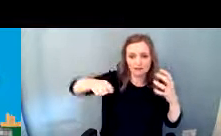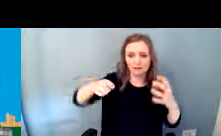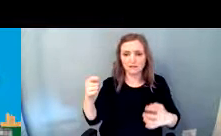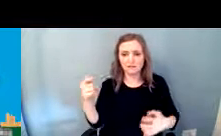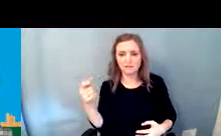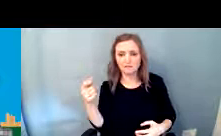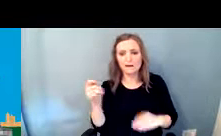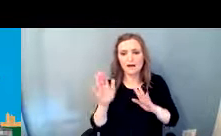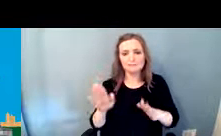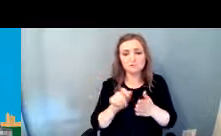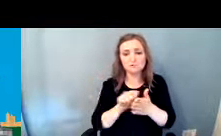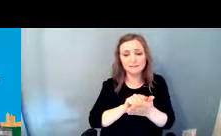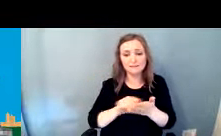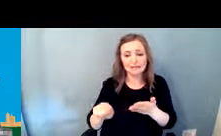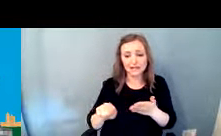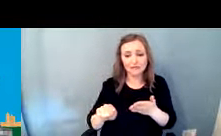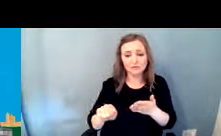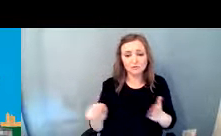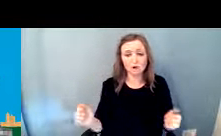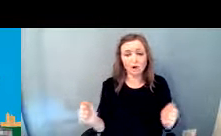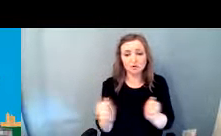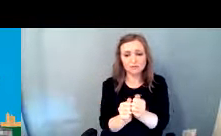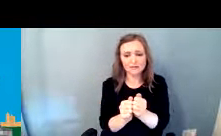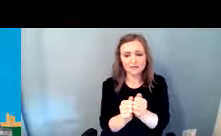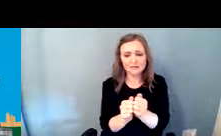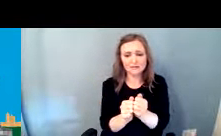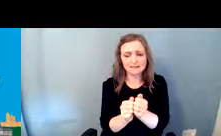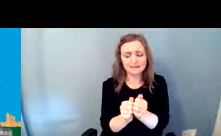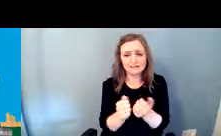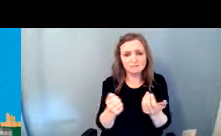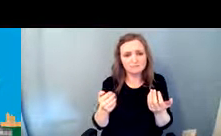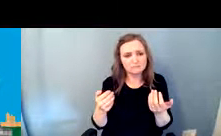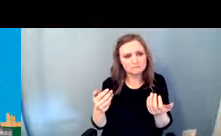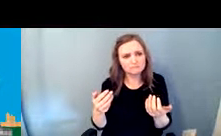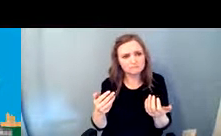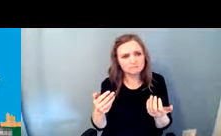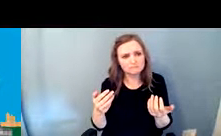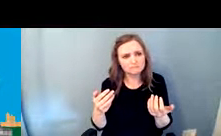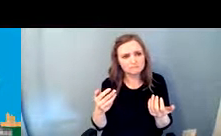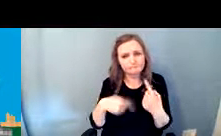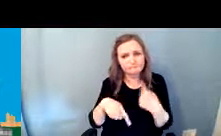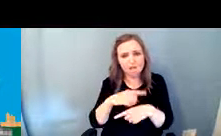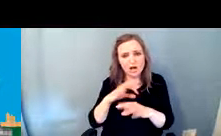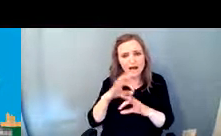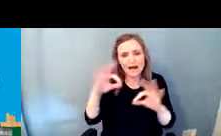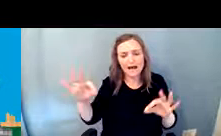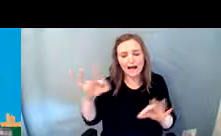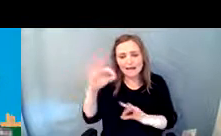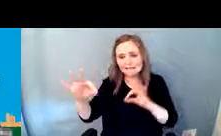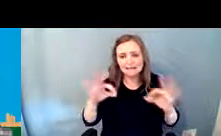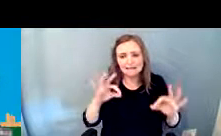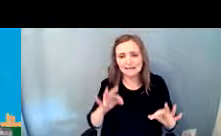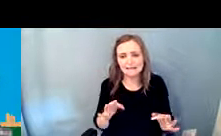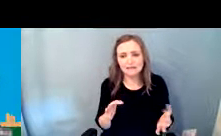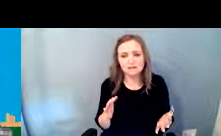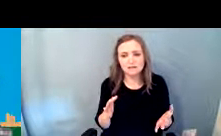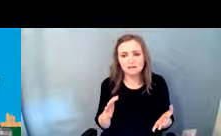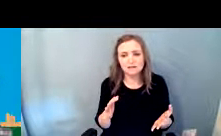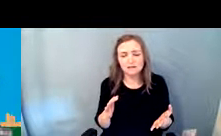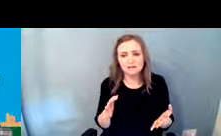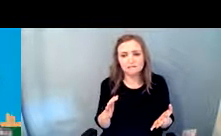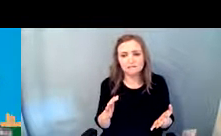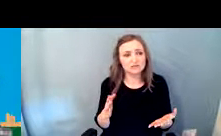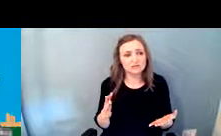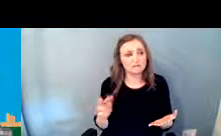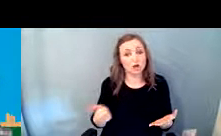it. I just think that we're not asking people formally. We're making a lot